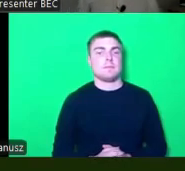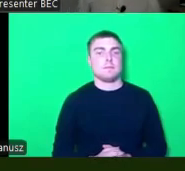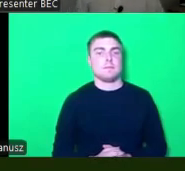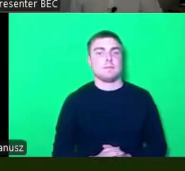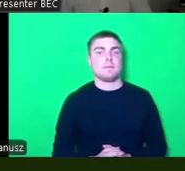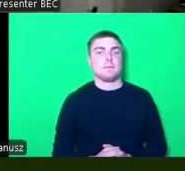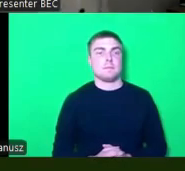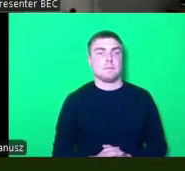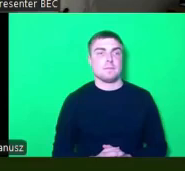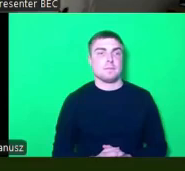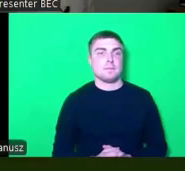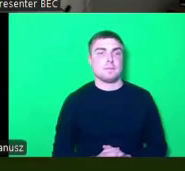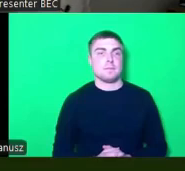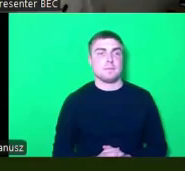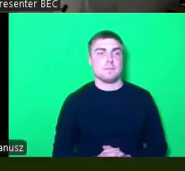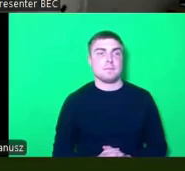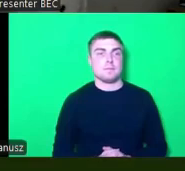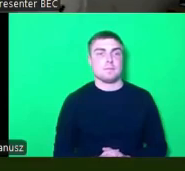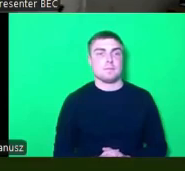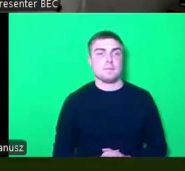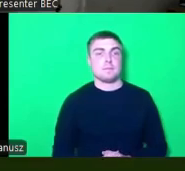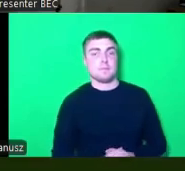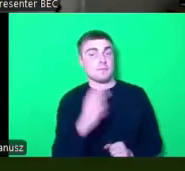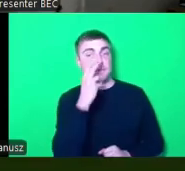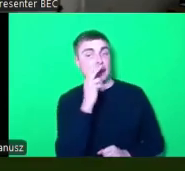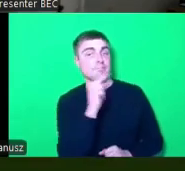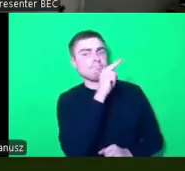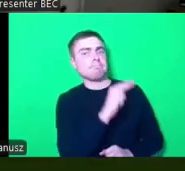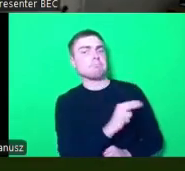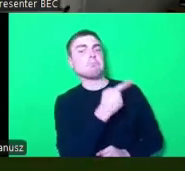Yeah, here you see this trade-off analysis.